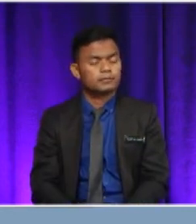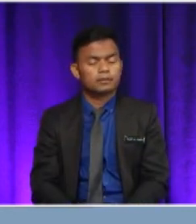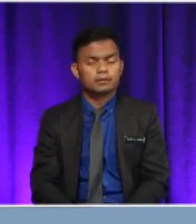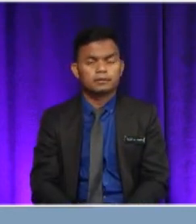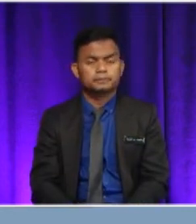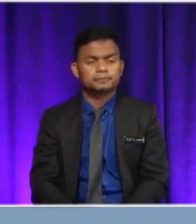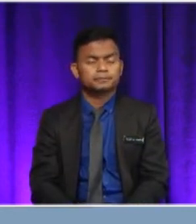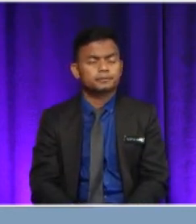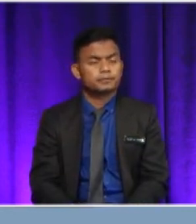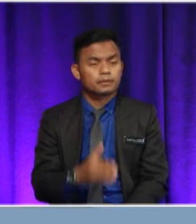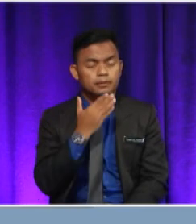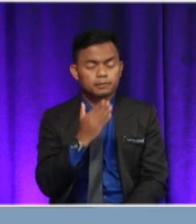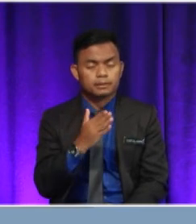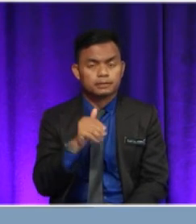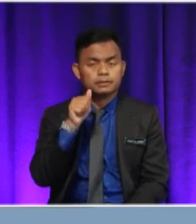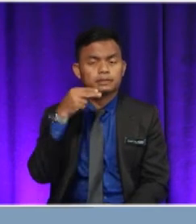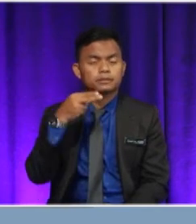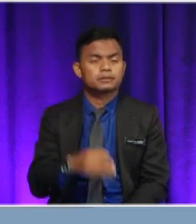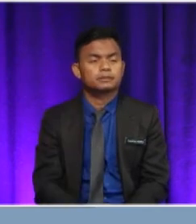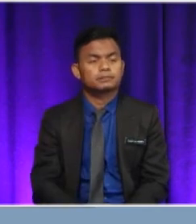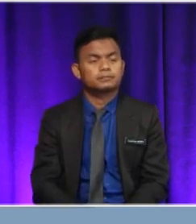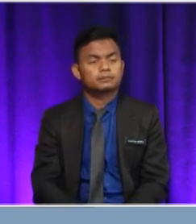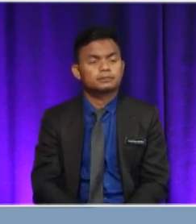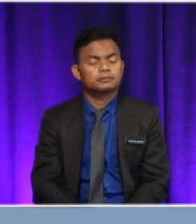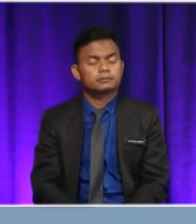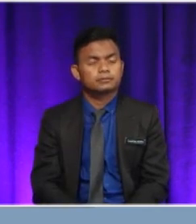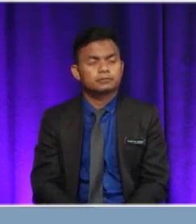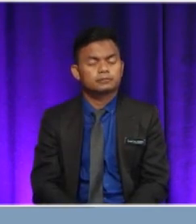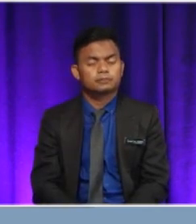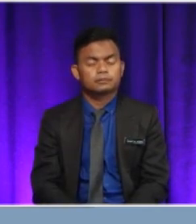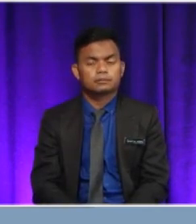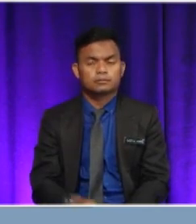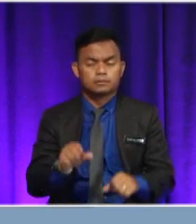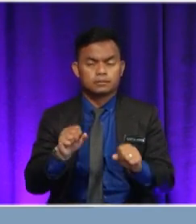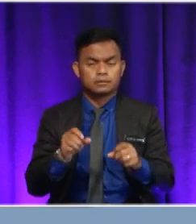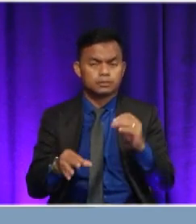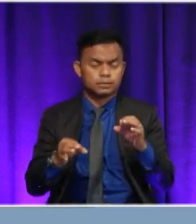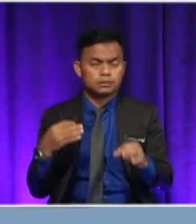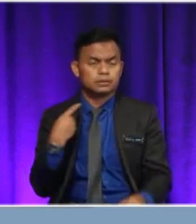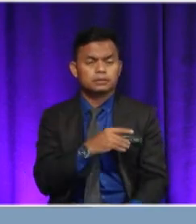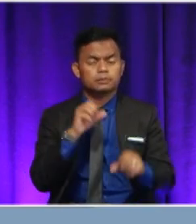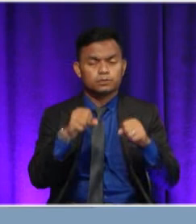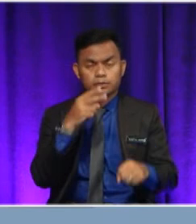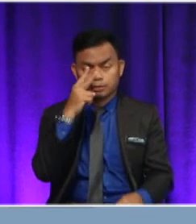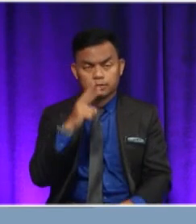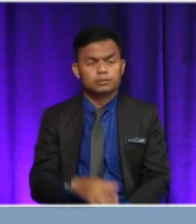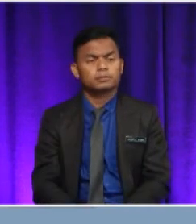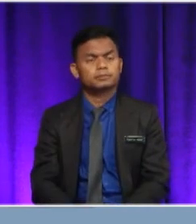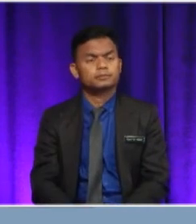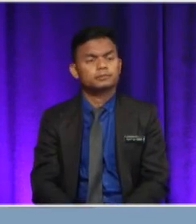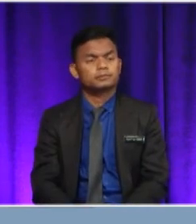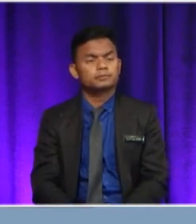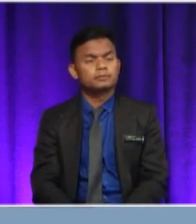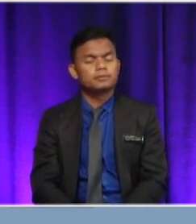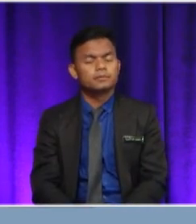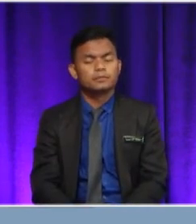Yeah, okay, thank you Aisha. Yeah, this one is a bit tricky as well. As you could see in the clues given, it just stated